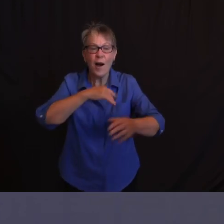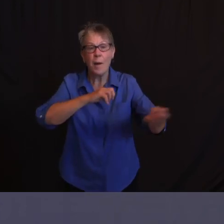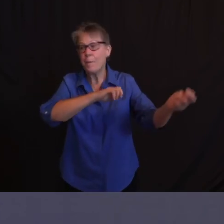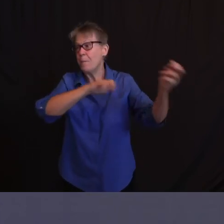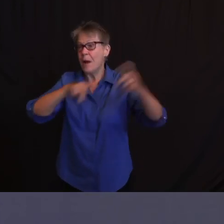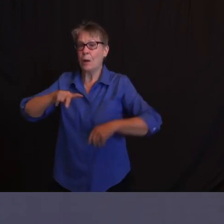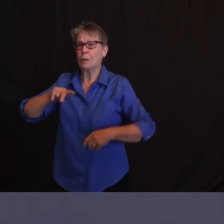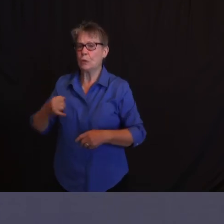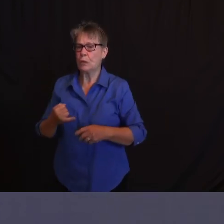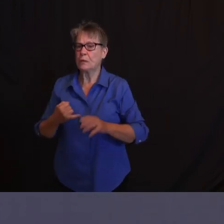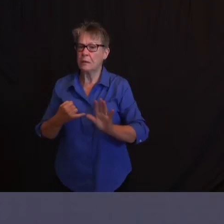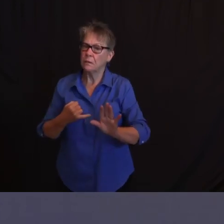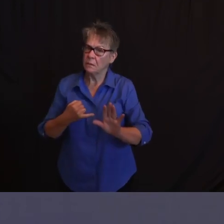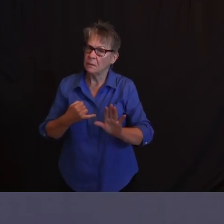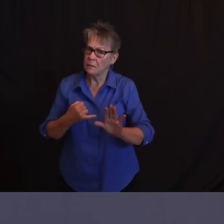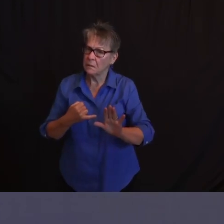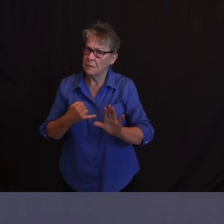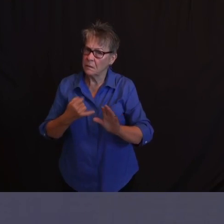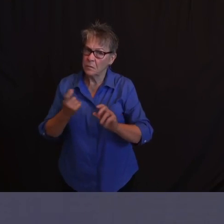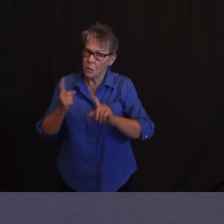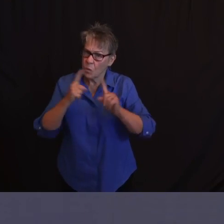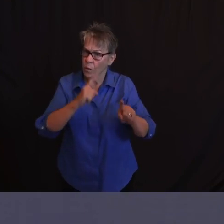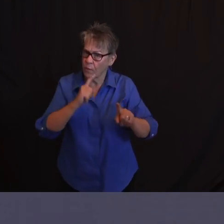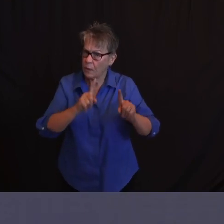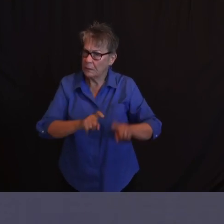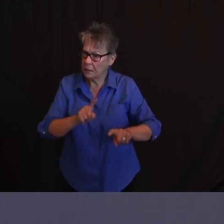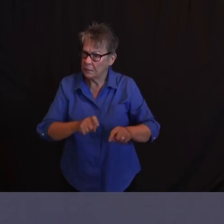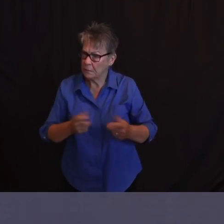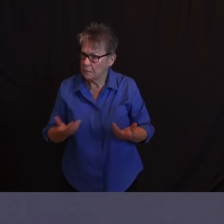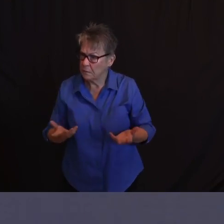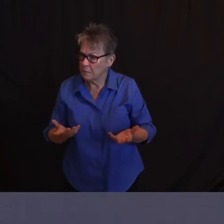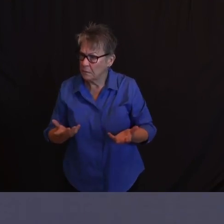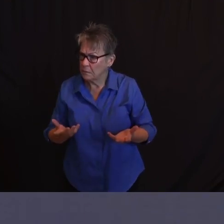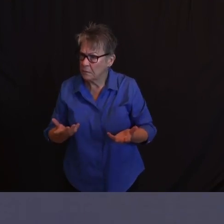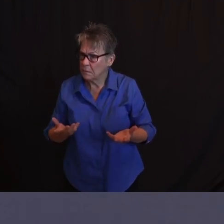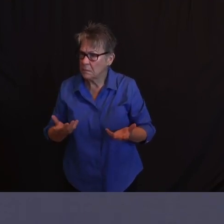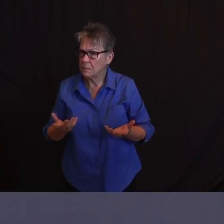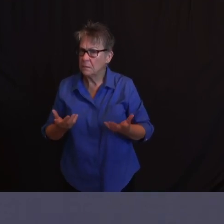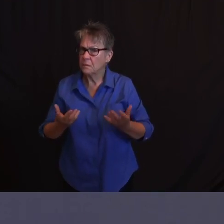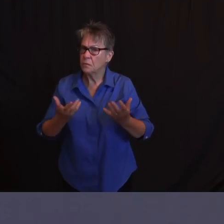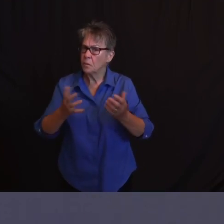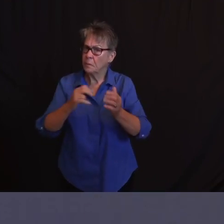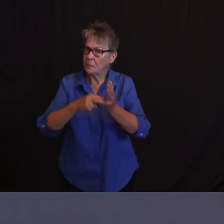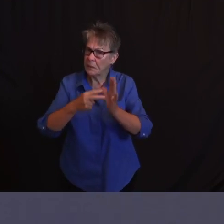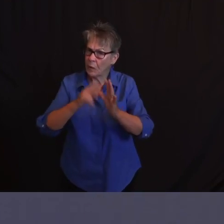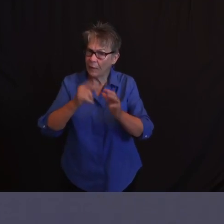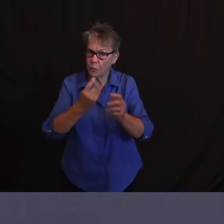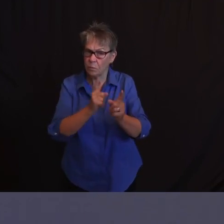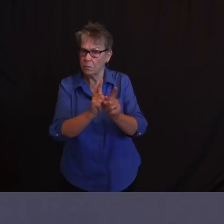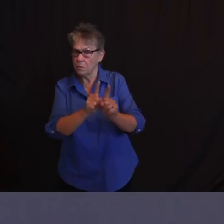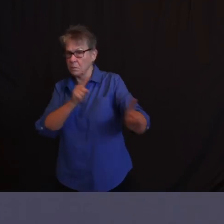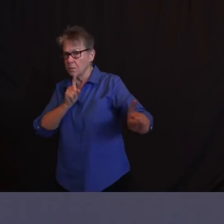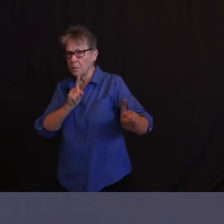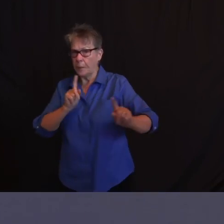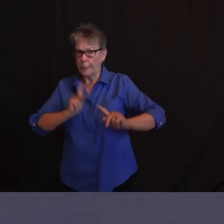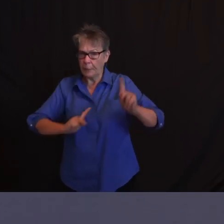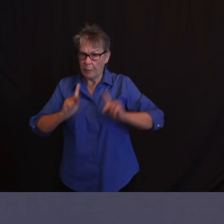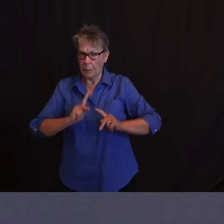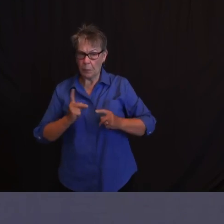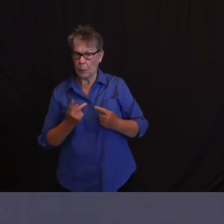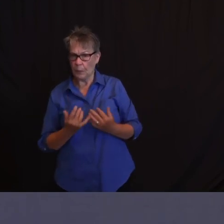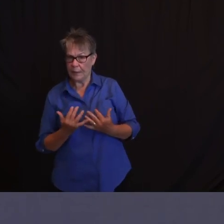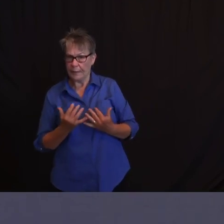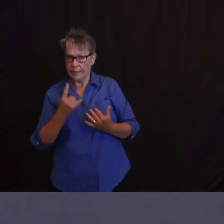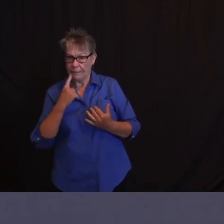those categories, I'm sure more, stay away from people. Yeah. Stay basically self-isolate. And